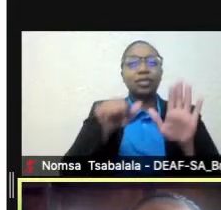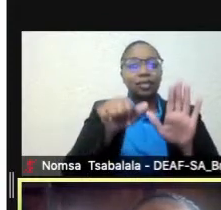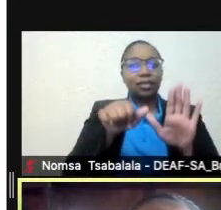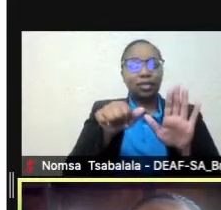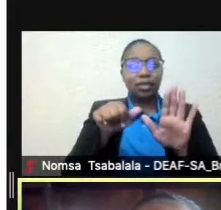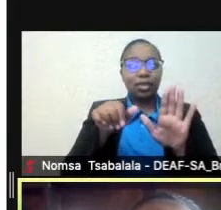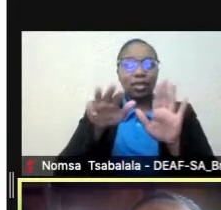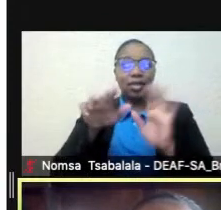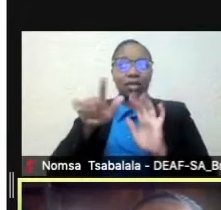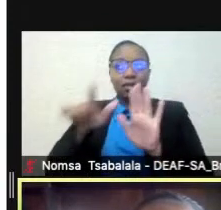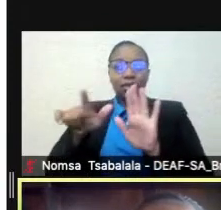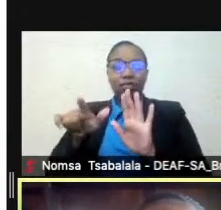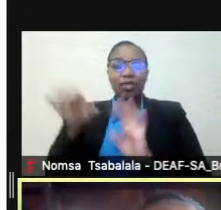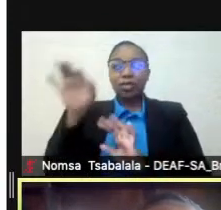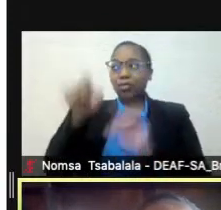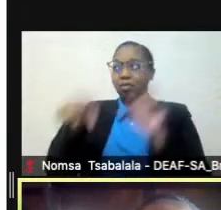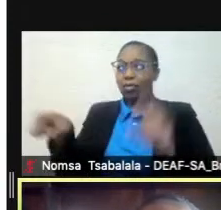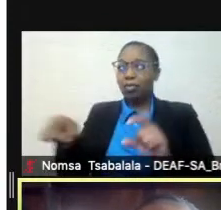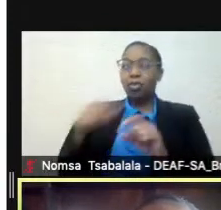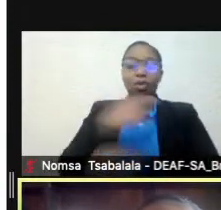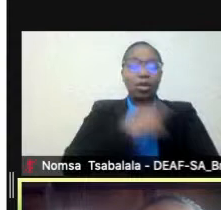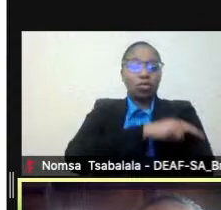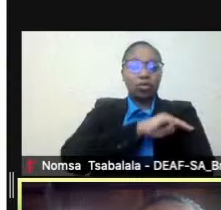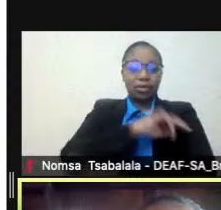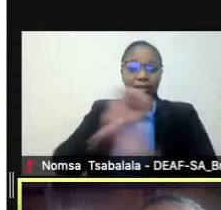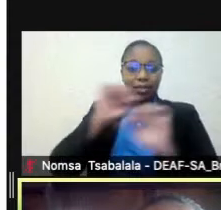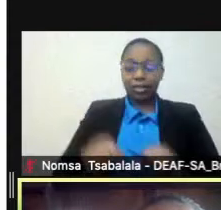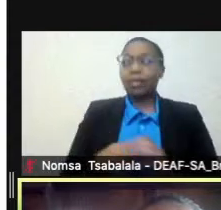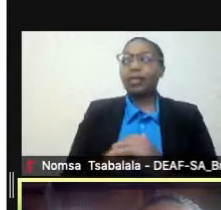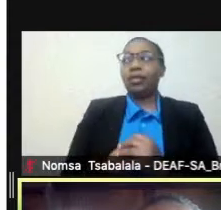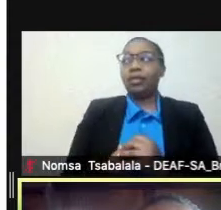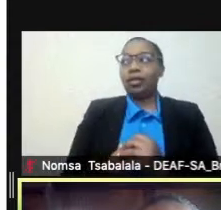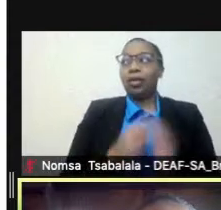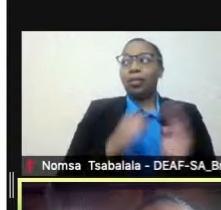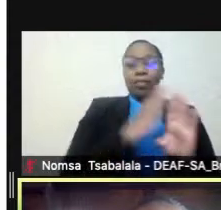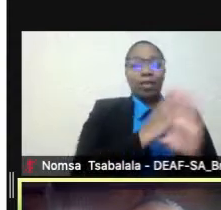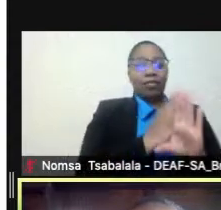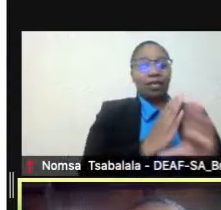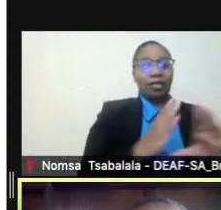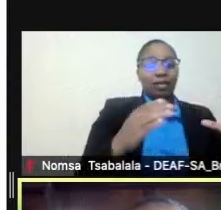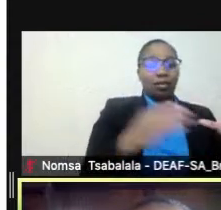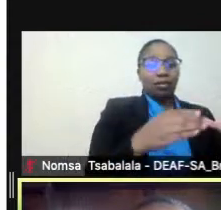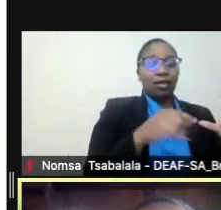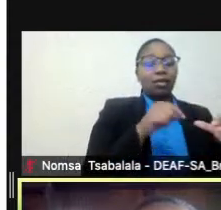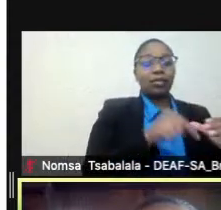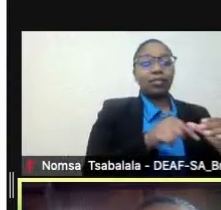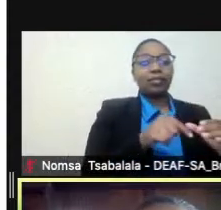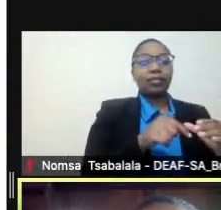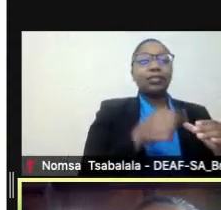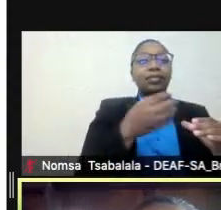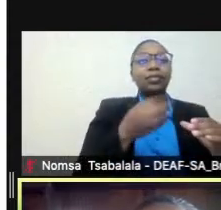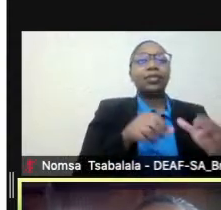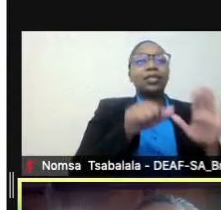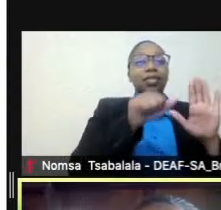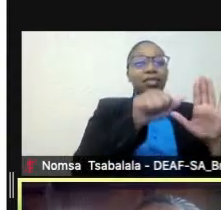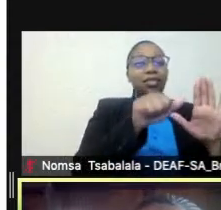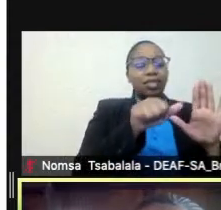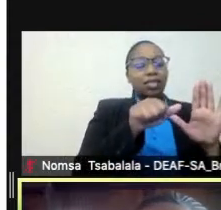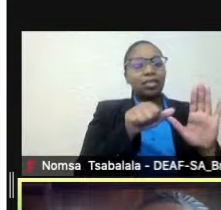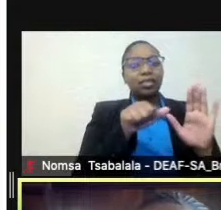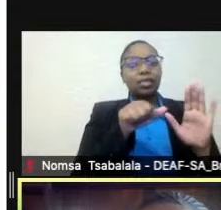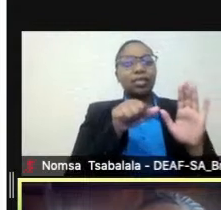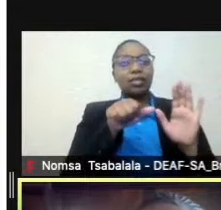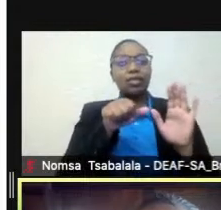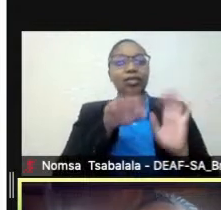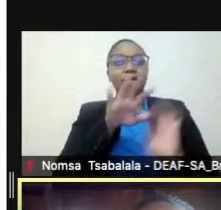patients who are in hospital. Looking at the private sector, of the 654 patients, which gives